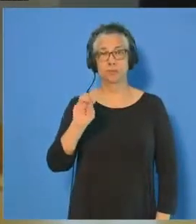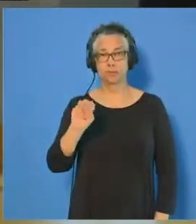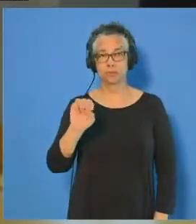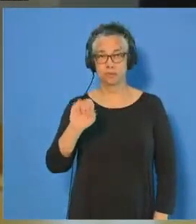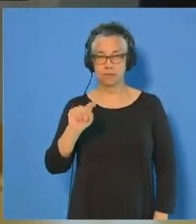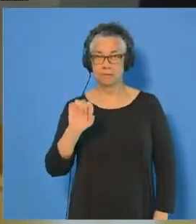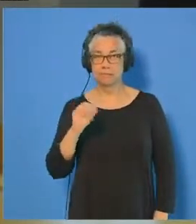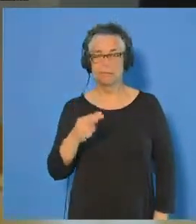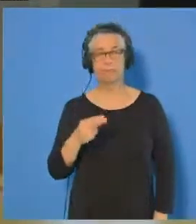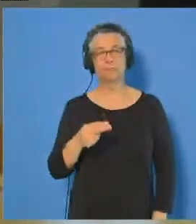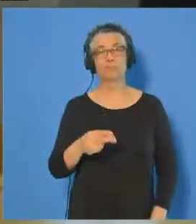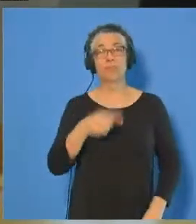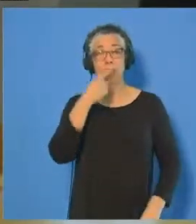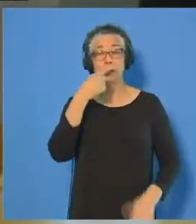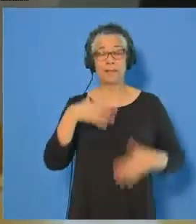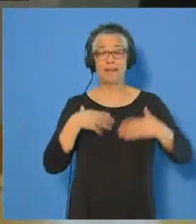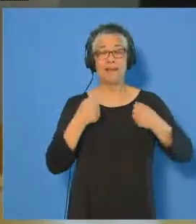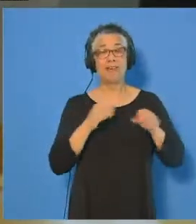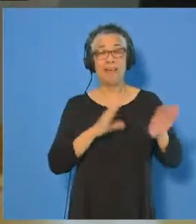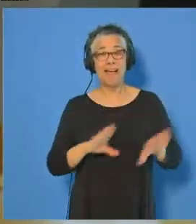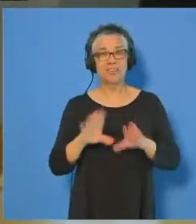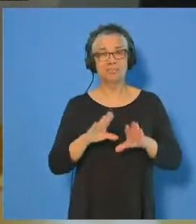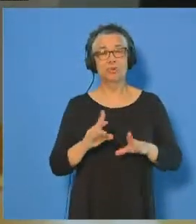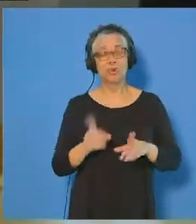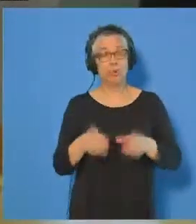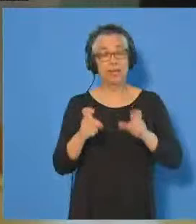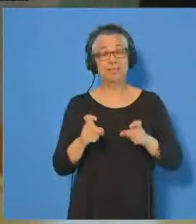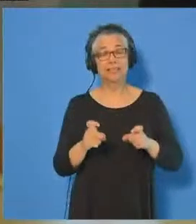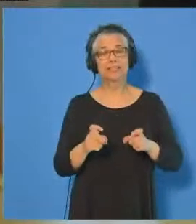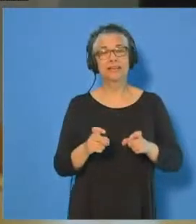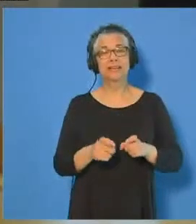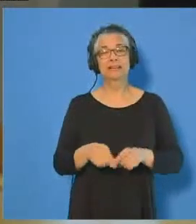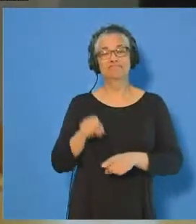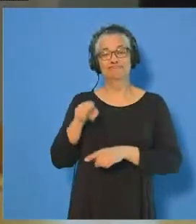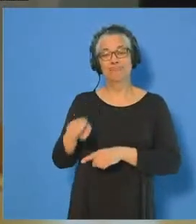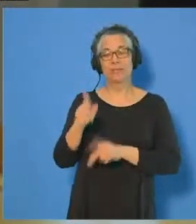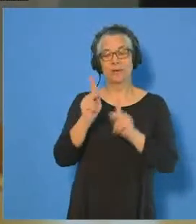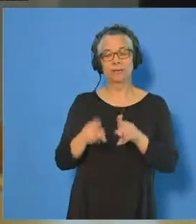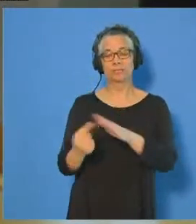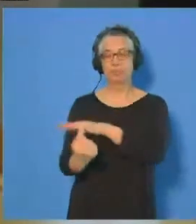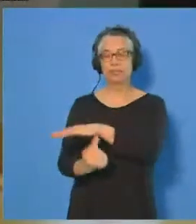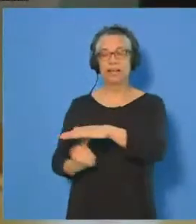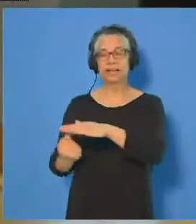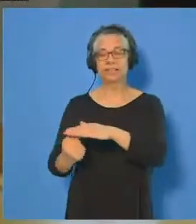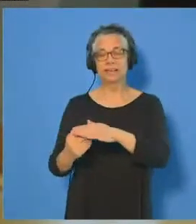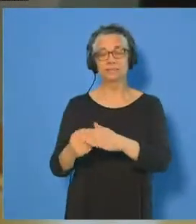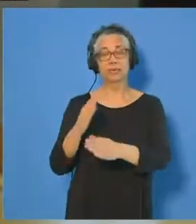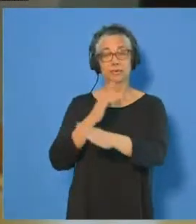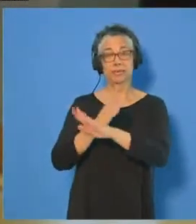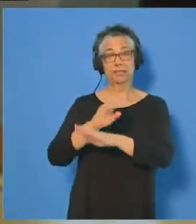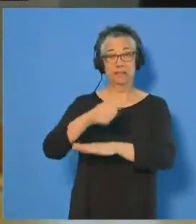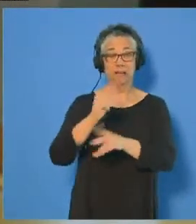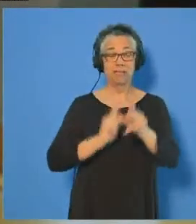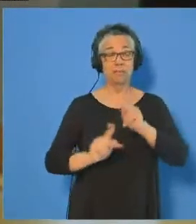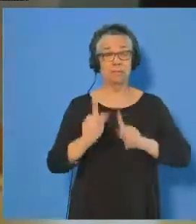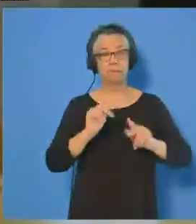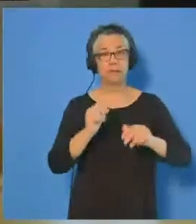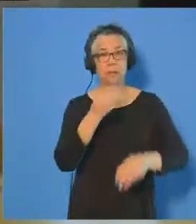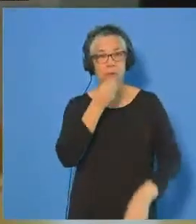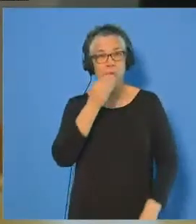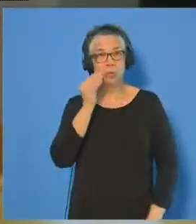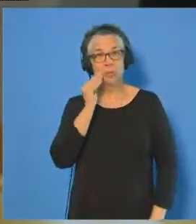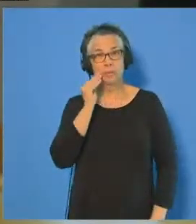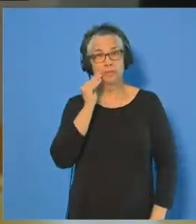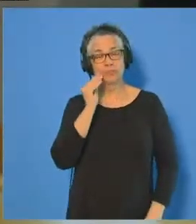action took place immediately, and the case was successfully isolated, protecting other persons at the home. Indeed, the subsequent cases found